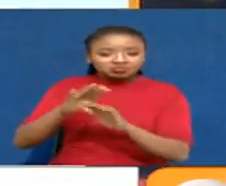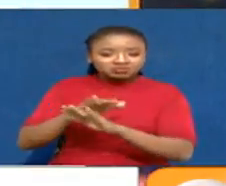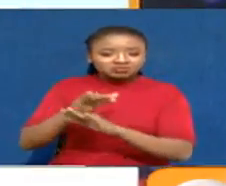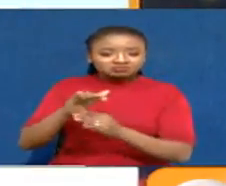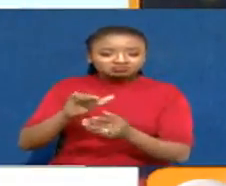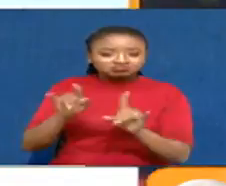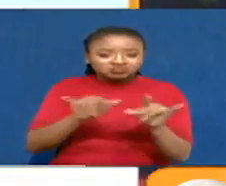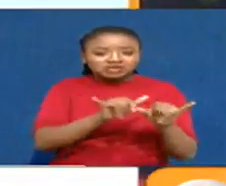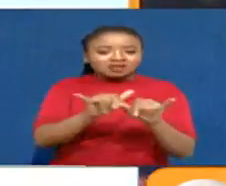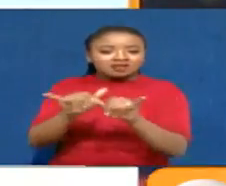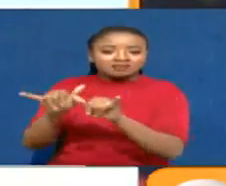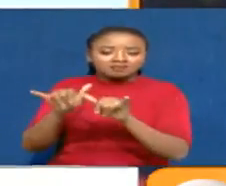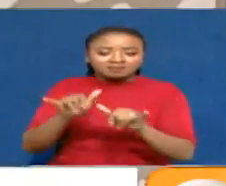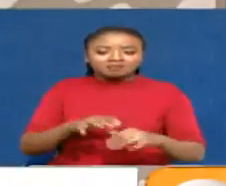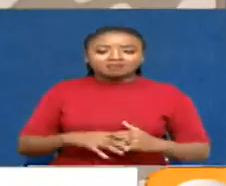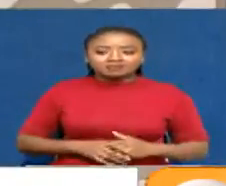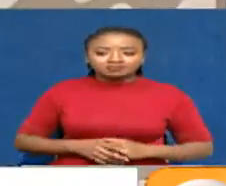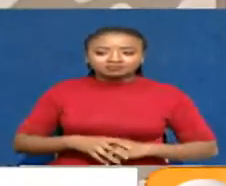Sure.